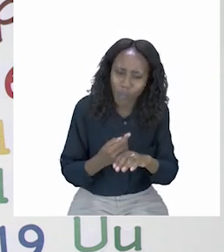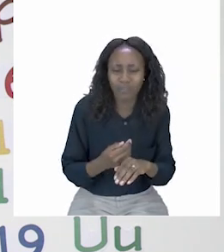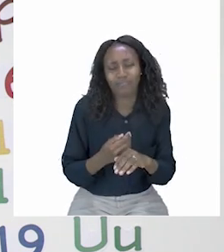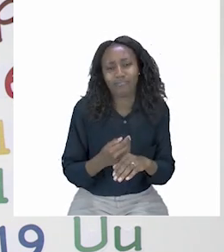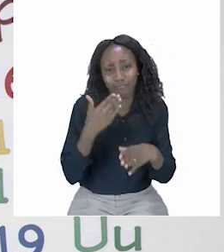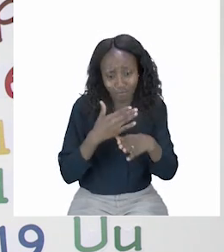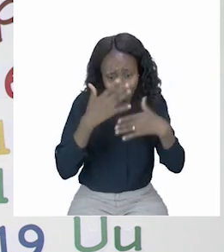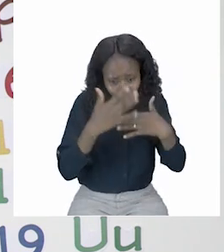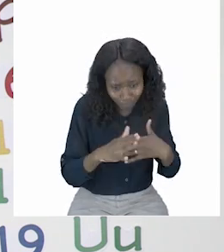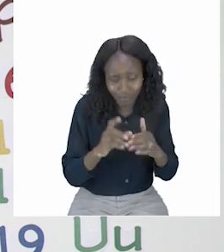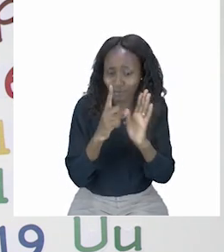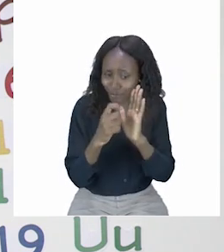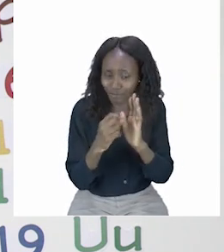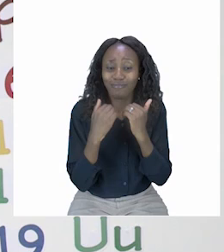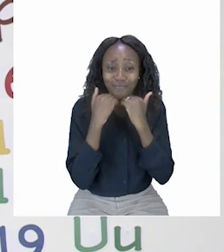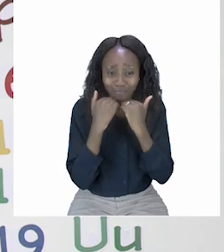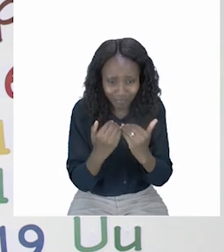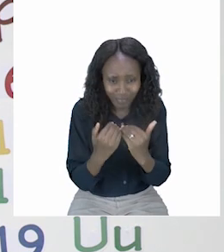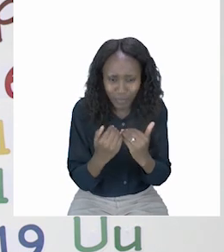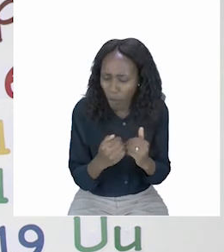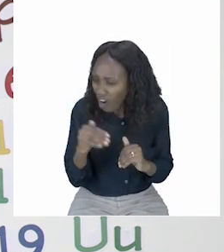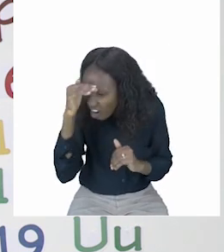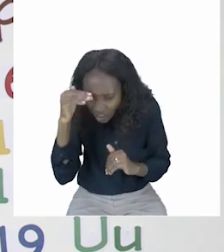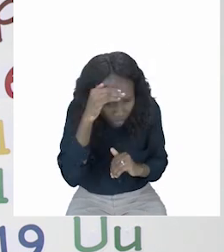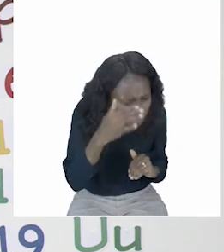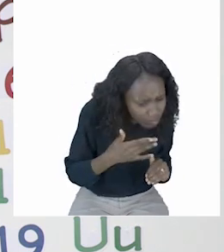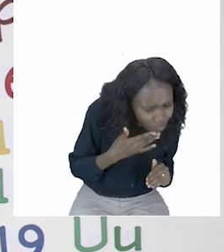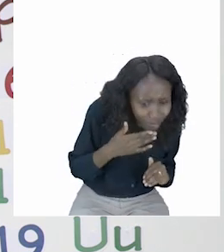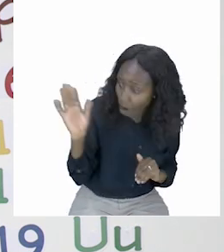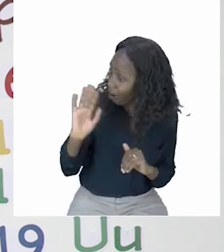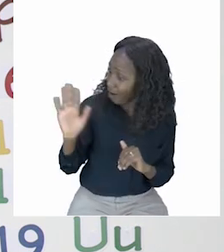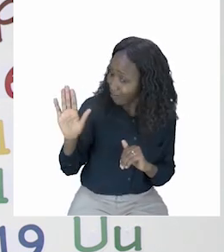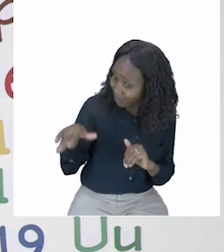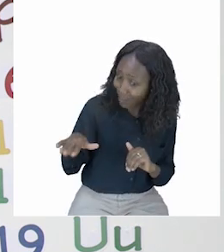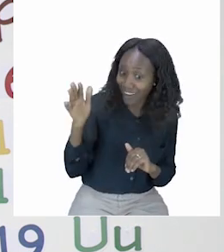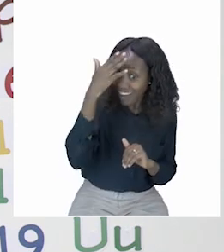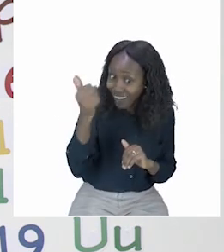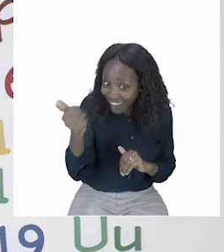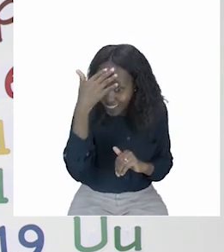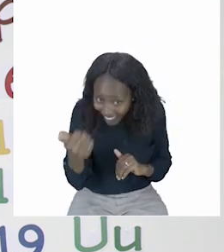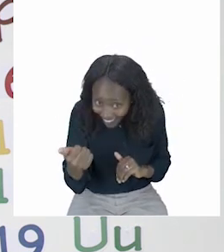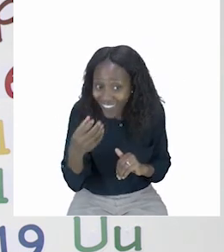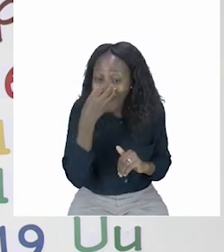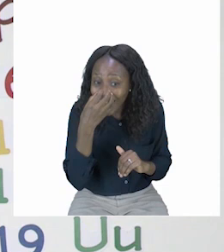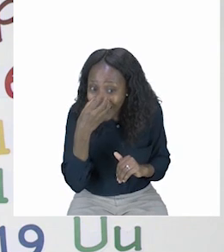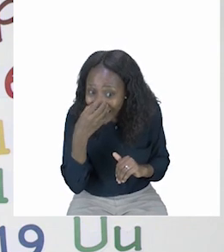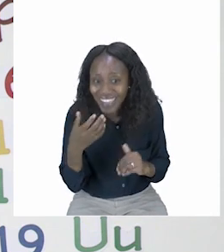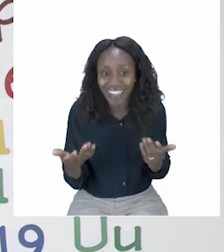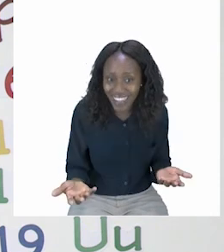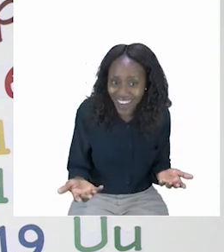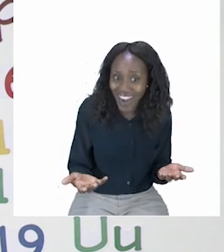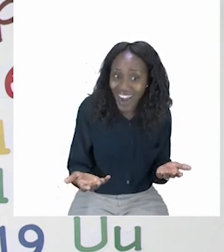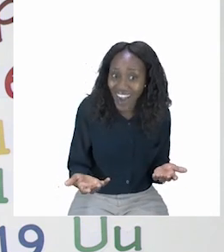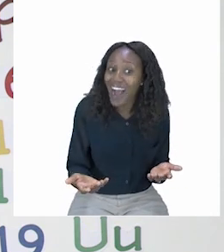exercise. I can see someone creeping up. Hello, Zashi. I'm sure he